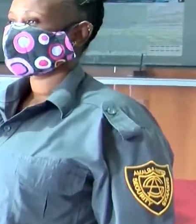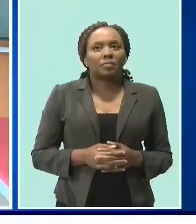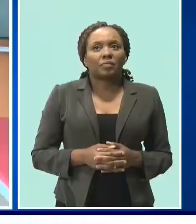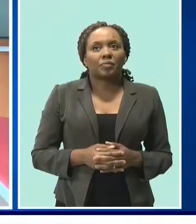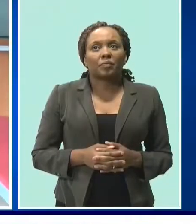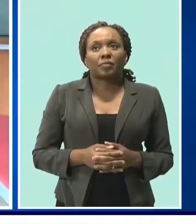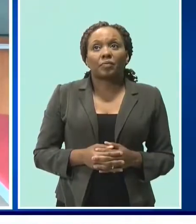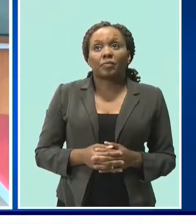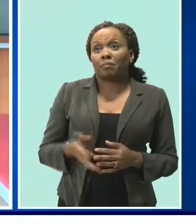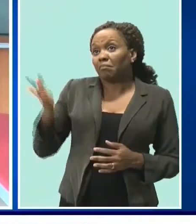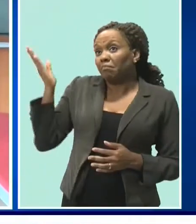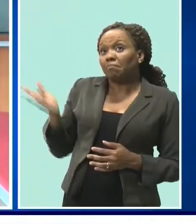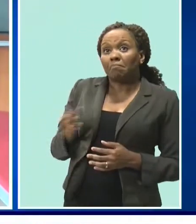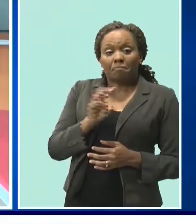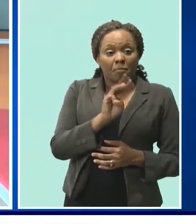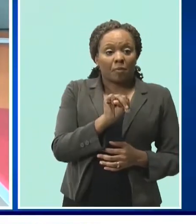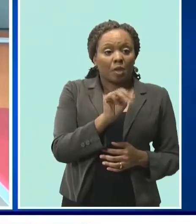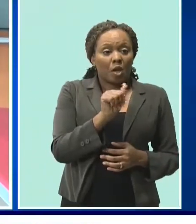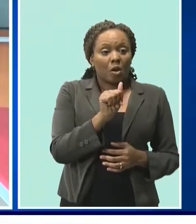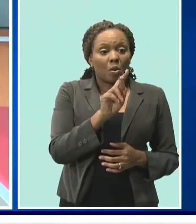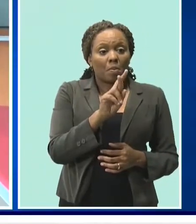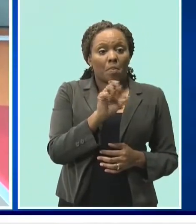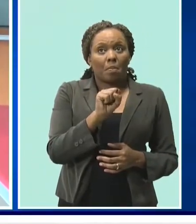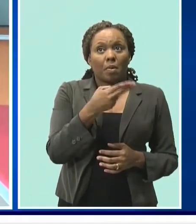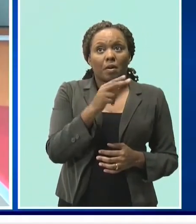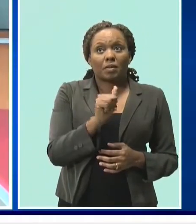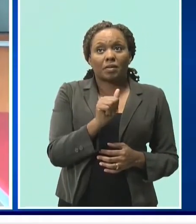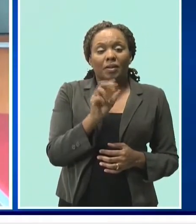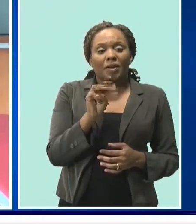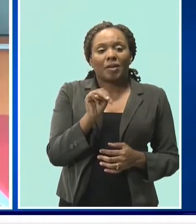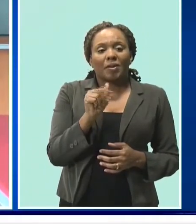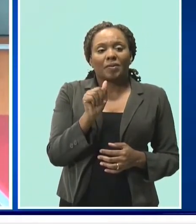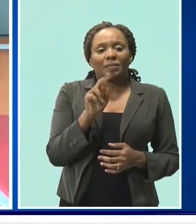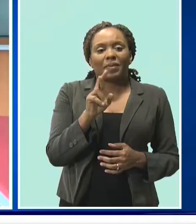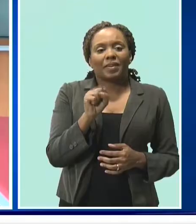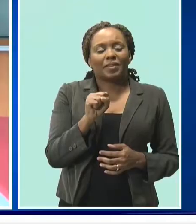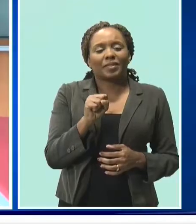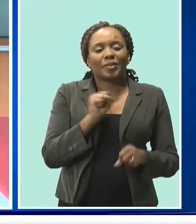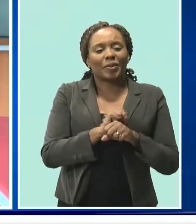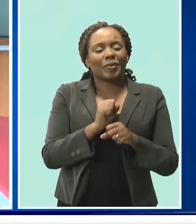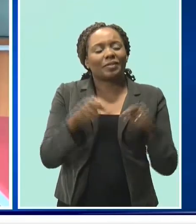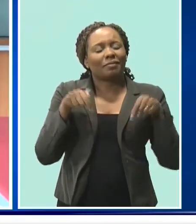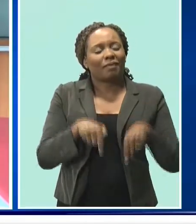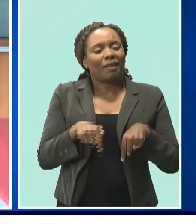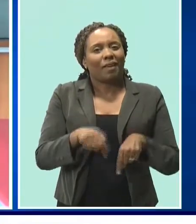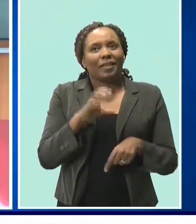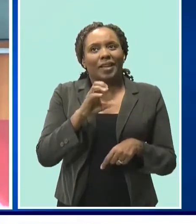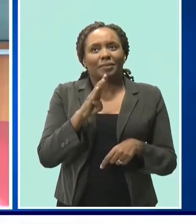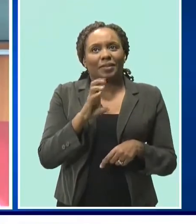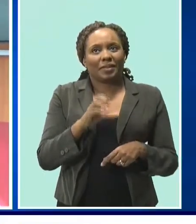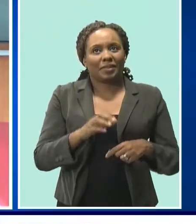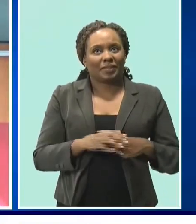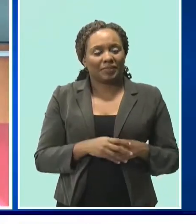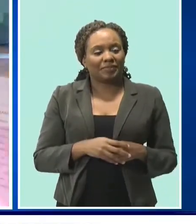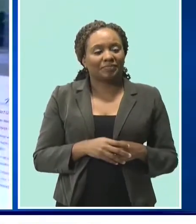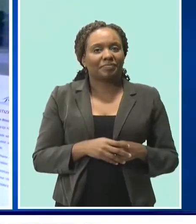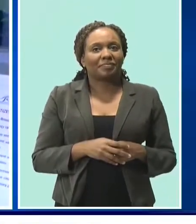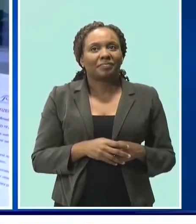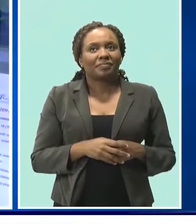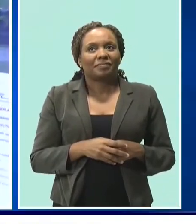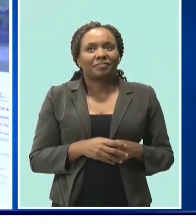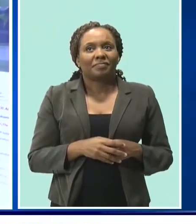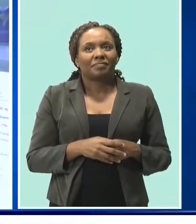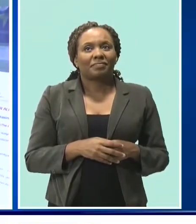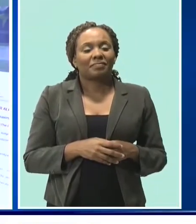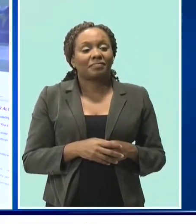This is Marsha Mears, a dedicated security officer stationed at the Caribbean Broadcasting Corporation. Well, during this time